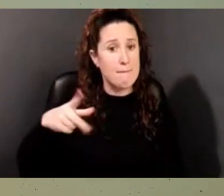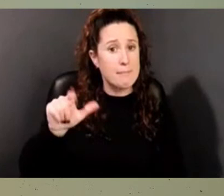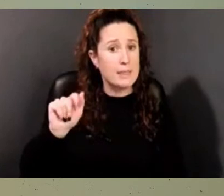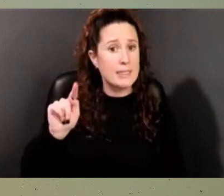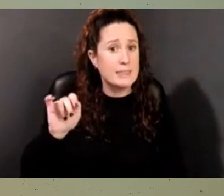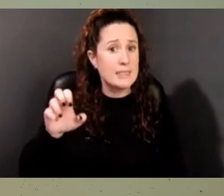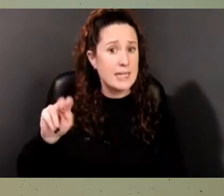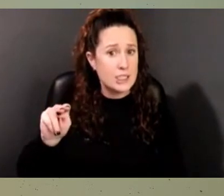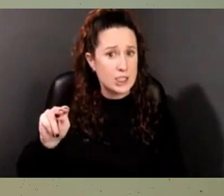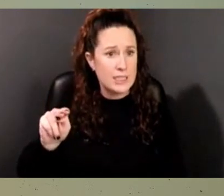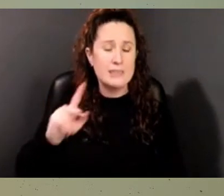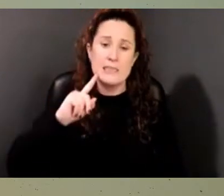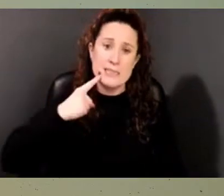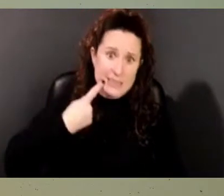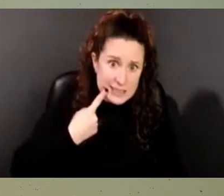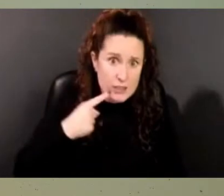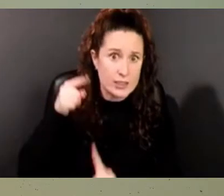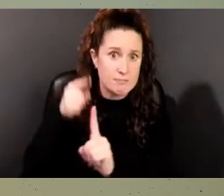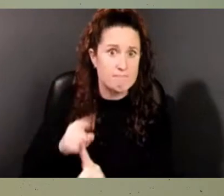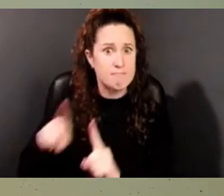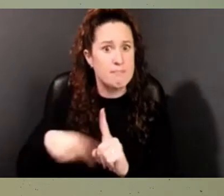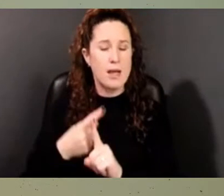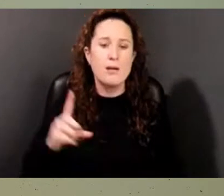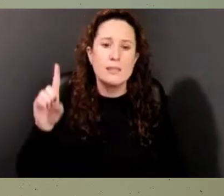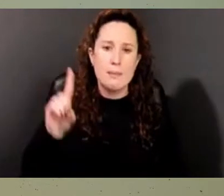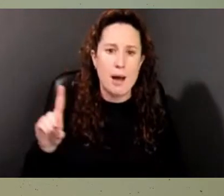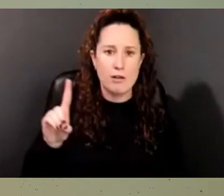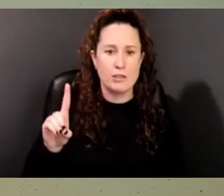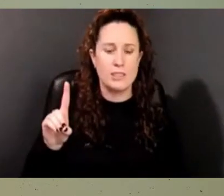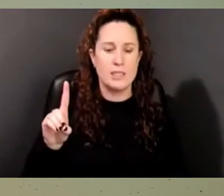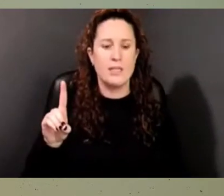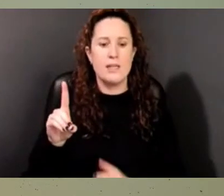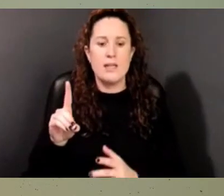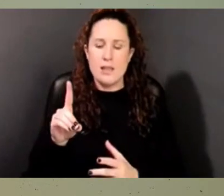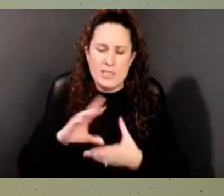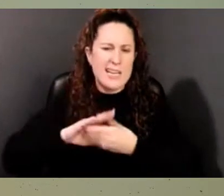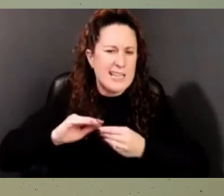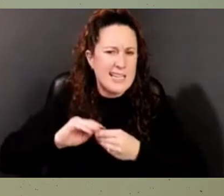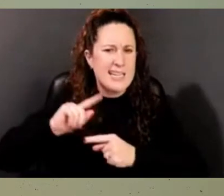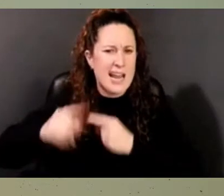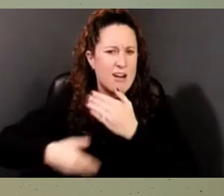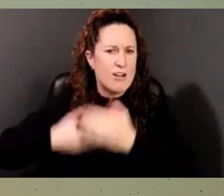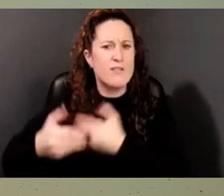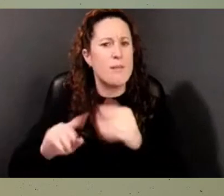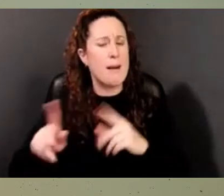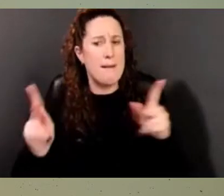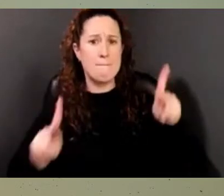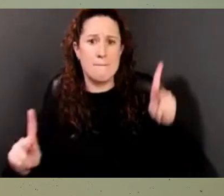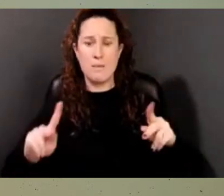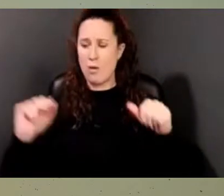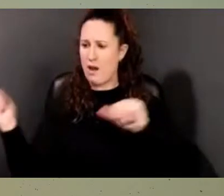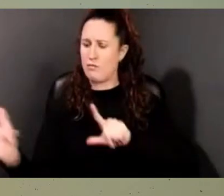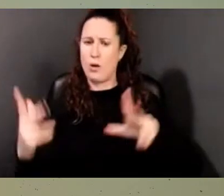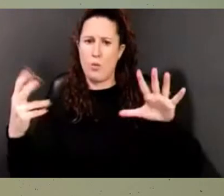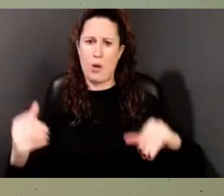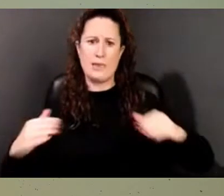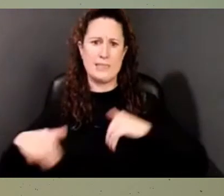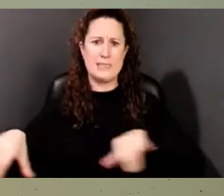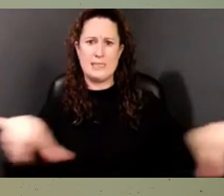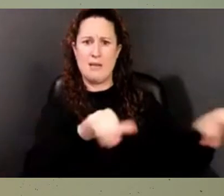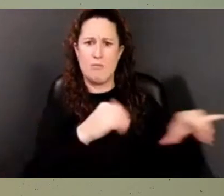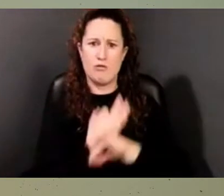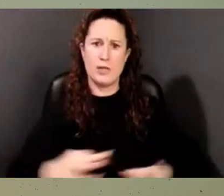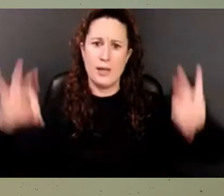of democracy. There's a real progressive narrative that everyone here was fighting for the same freedom. I can tell you right